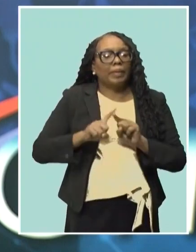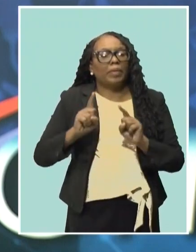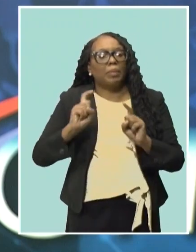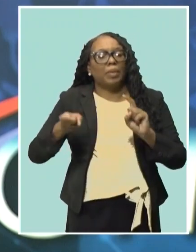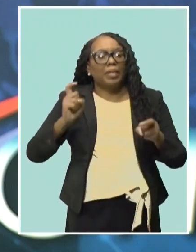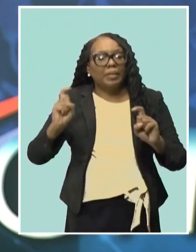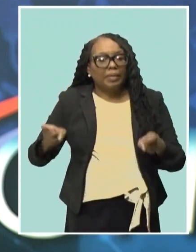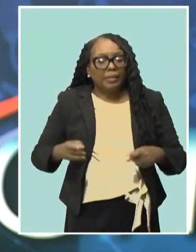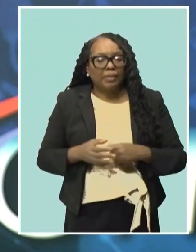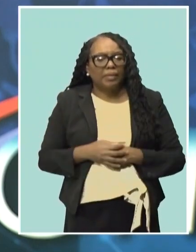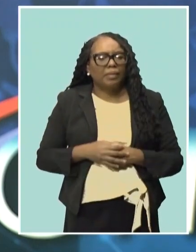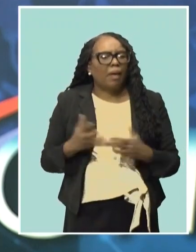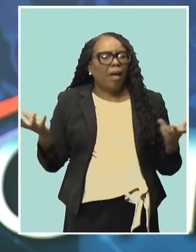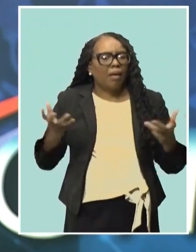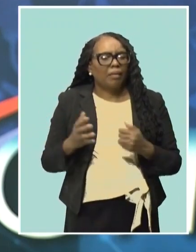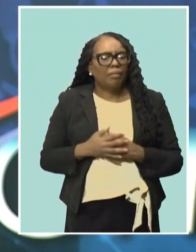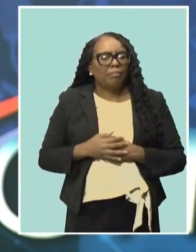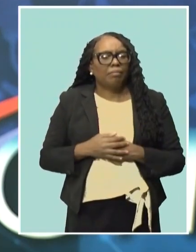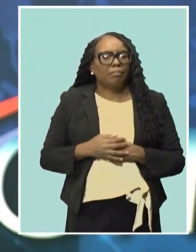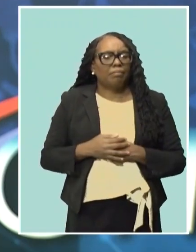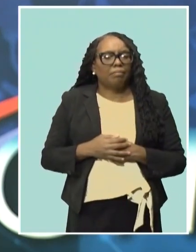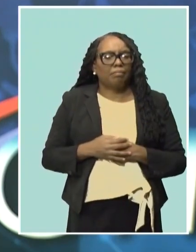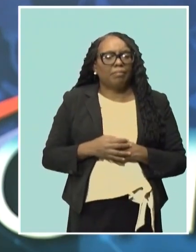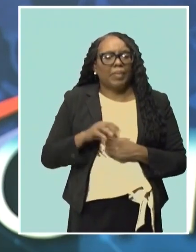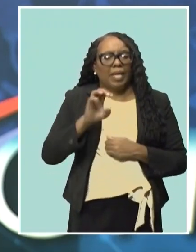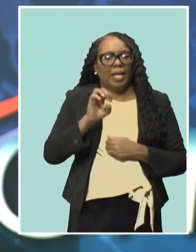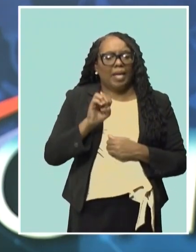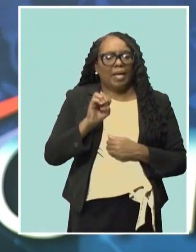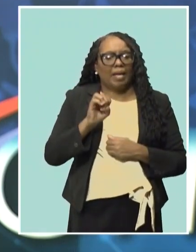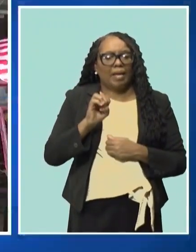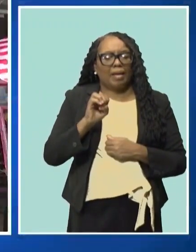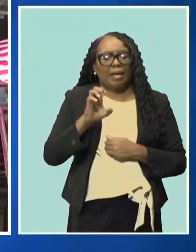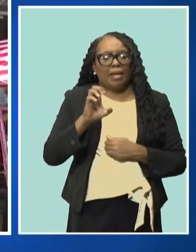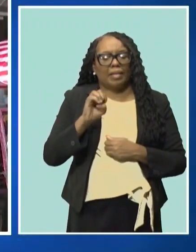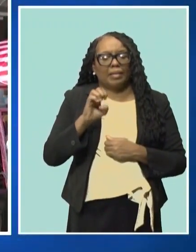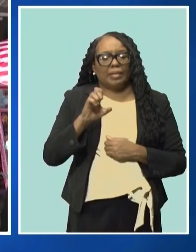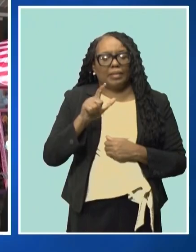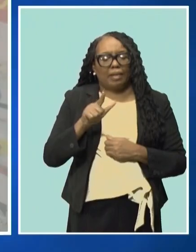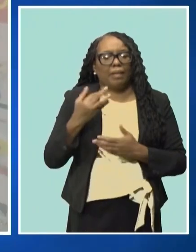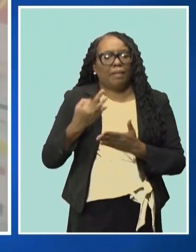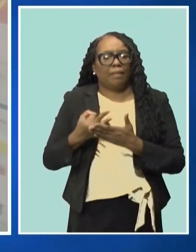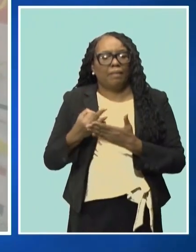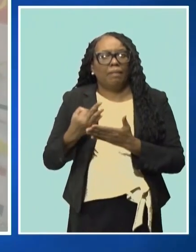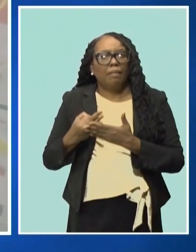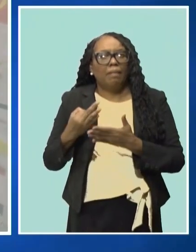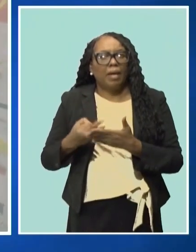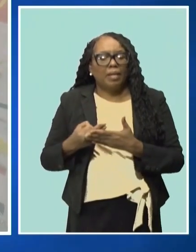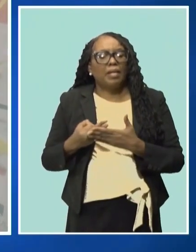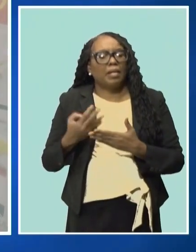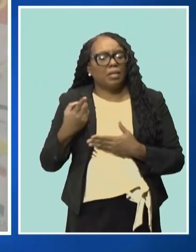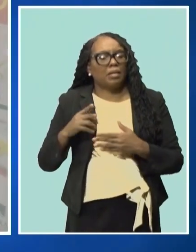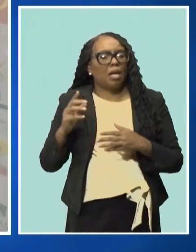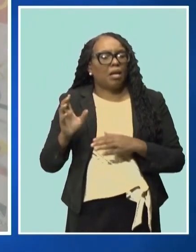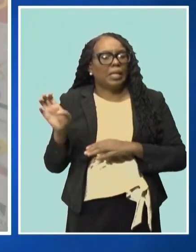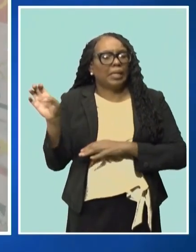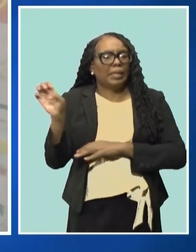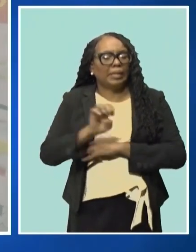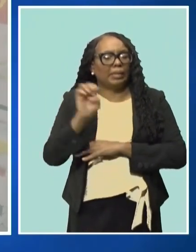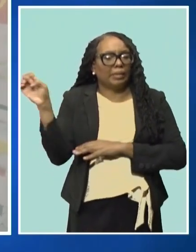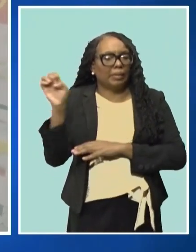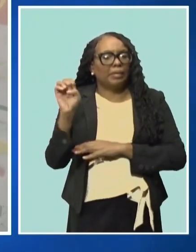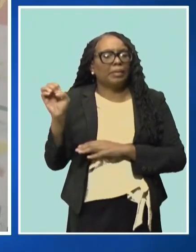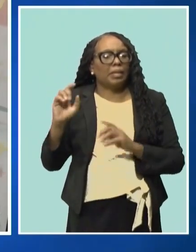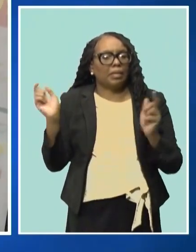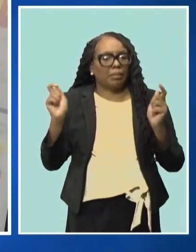Axel Finance Easter Express loan competition. Crystal Boyce took the top prize of 3 months of loan payments, while